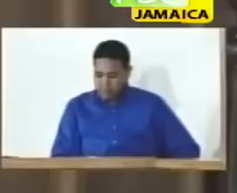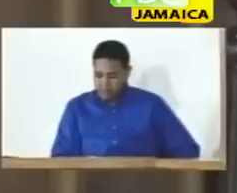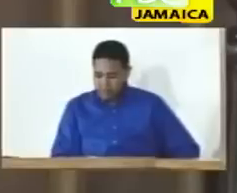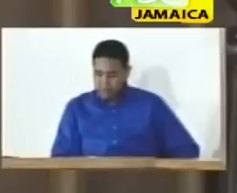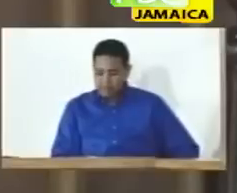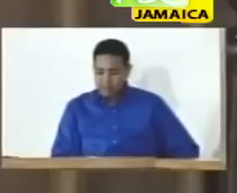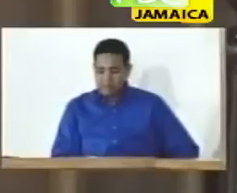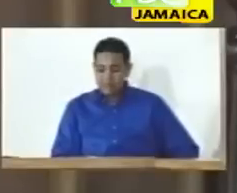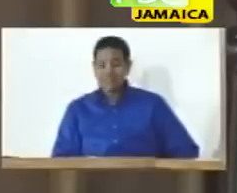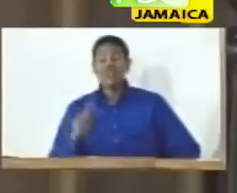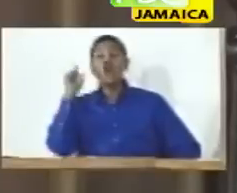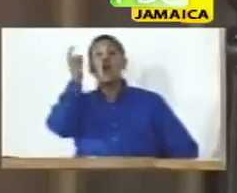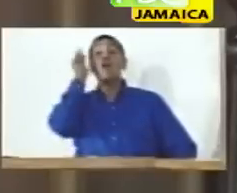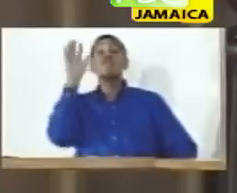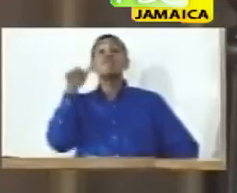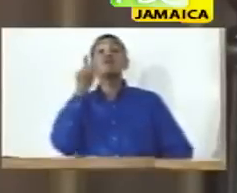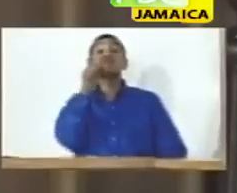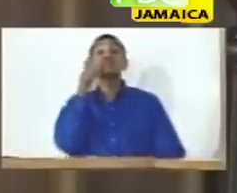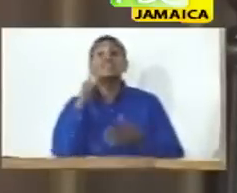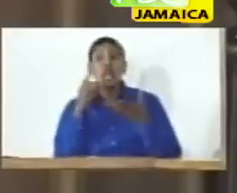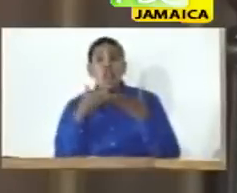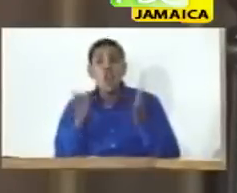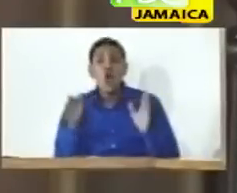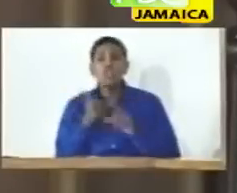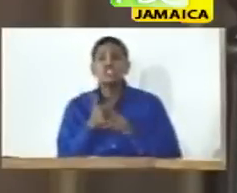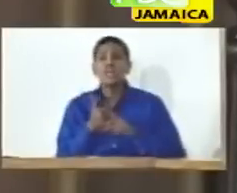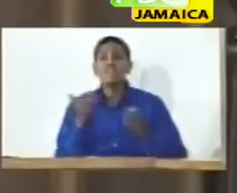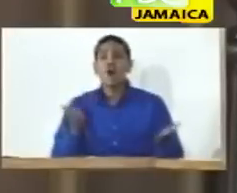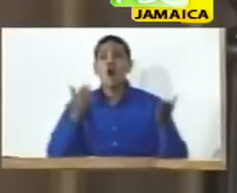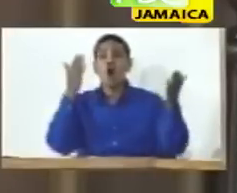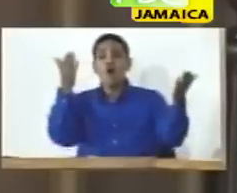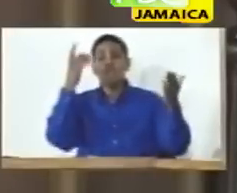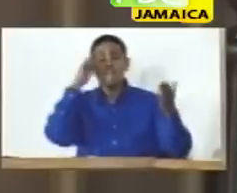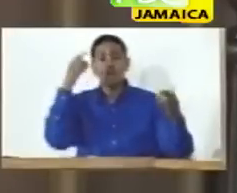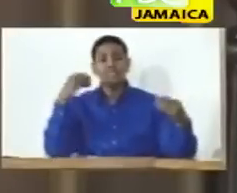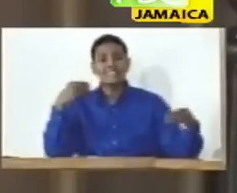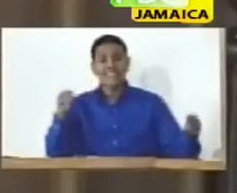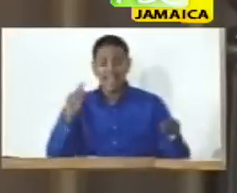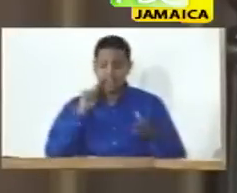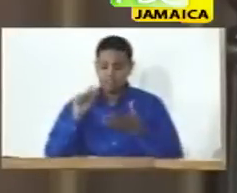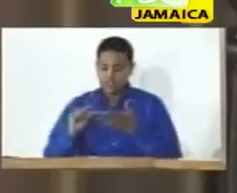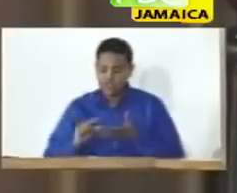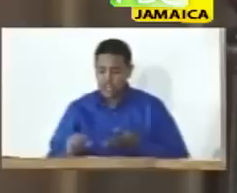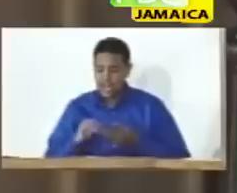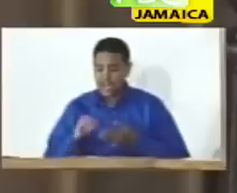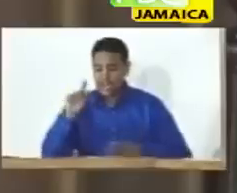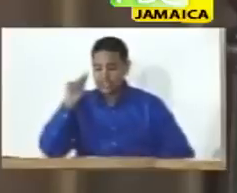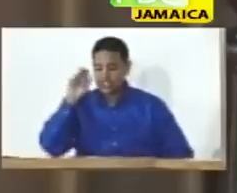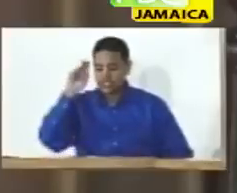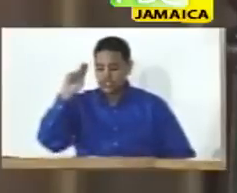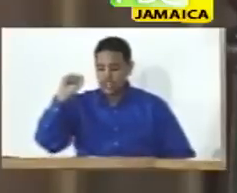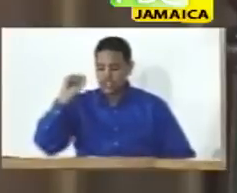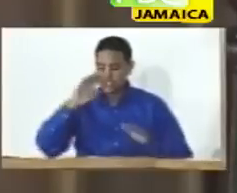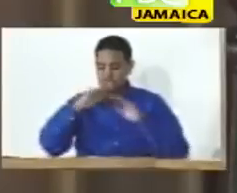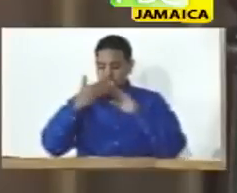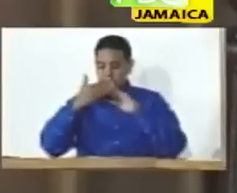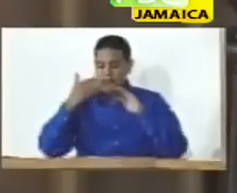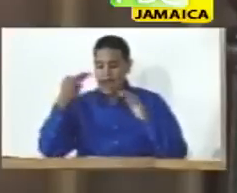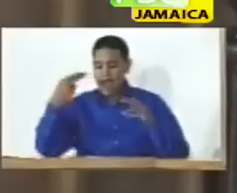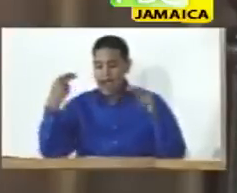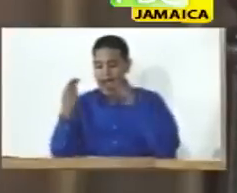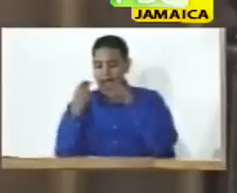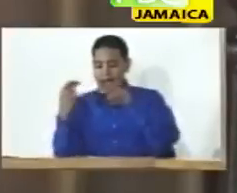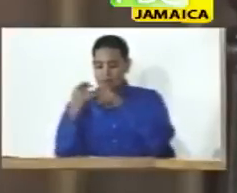The government recently launched an offer for sale of shares in Trans-Jamaican Highway Limited.